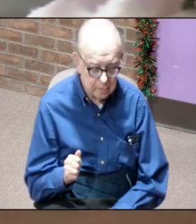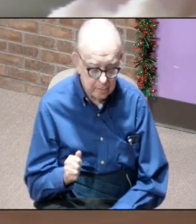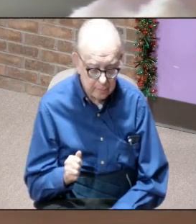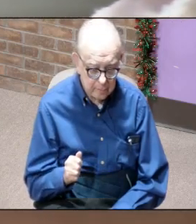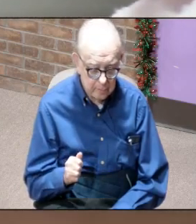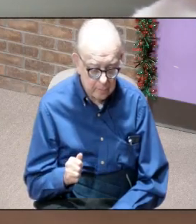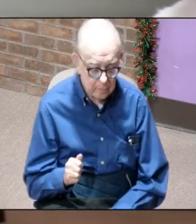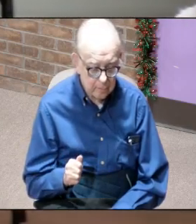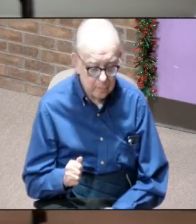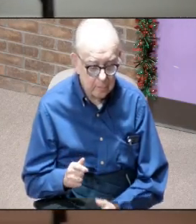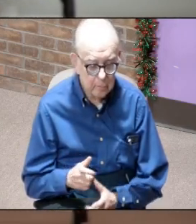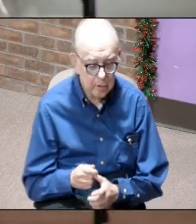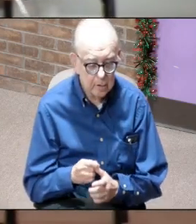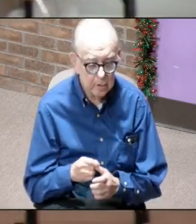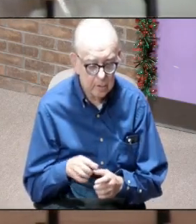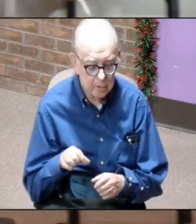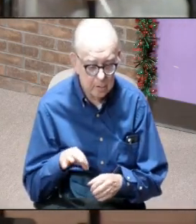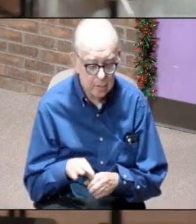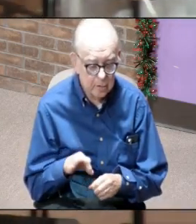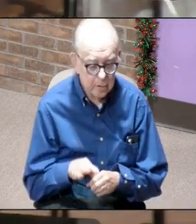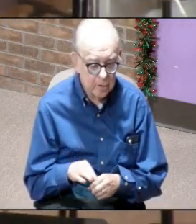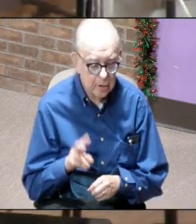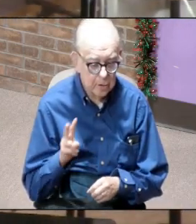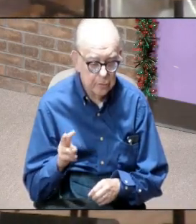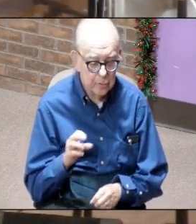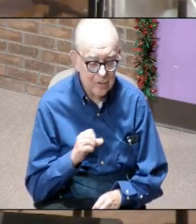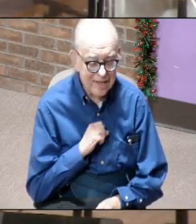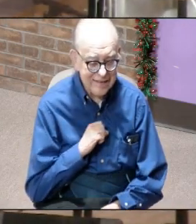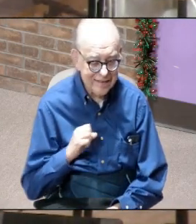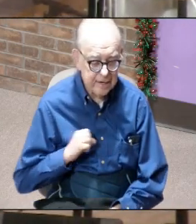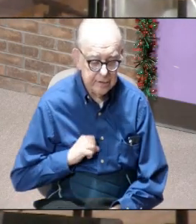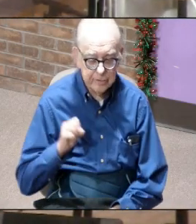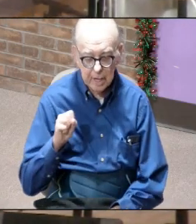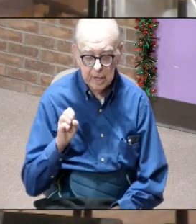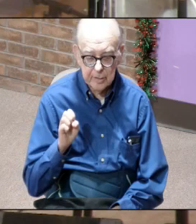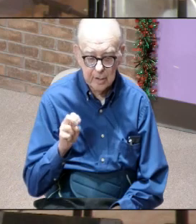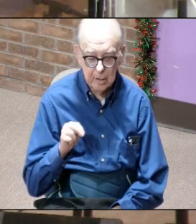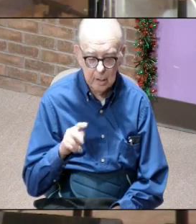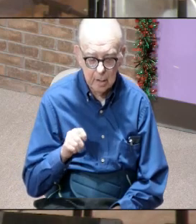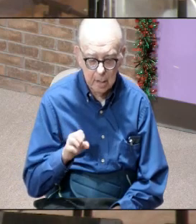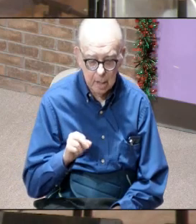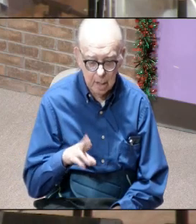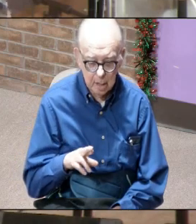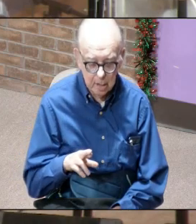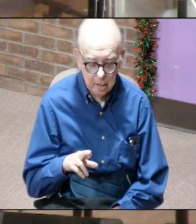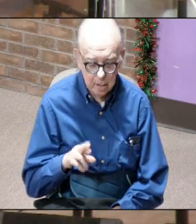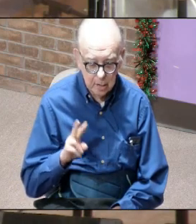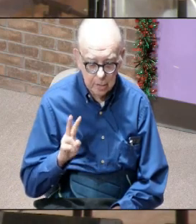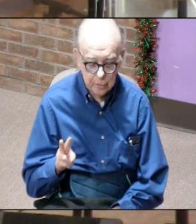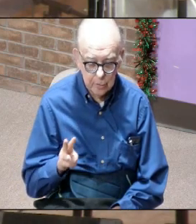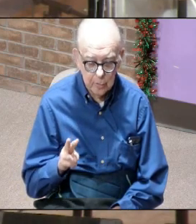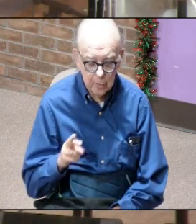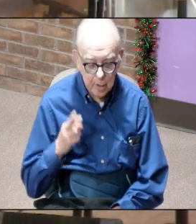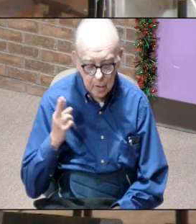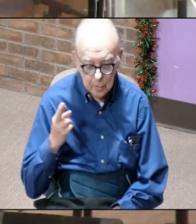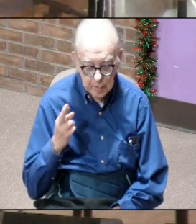Runoff. 2 senators. If the 2 Republican senators lose,